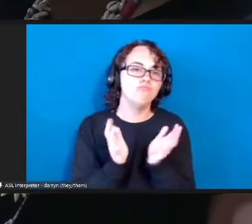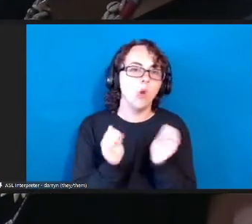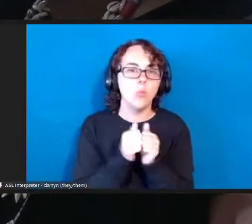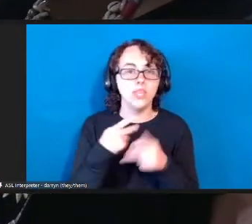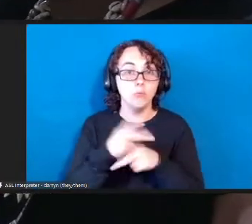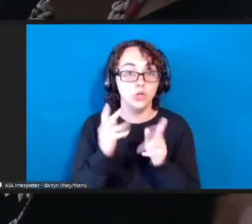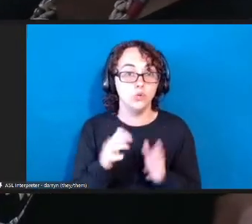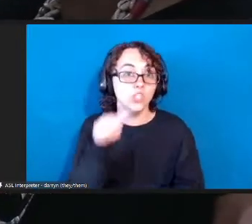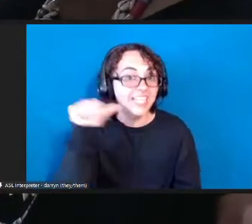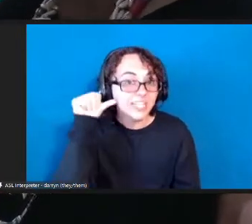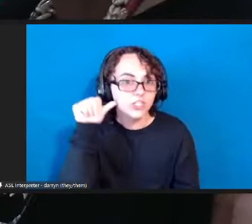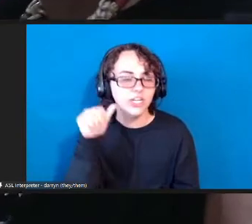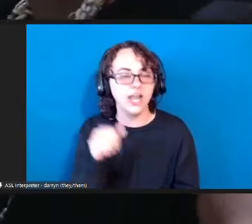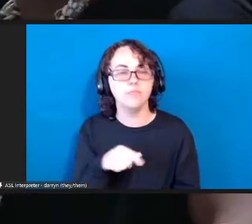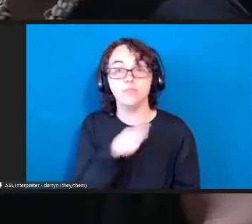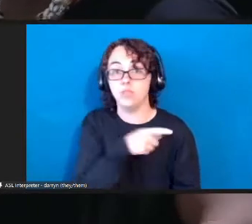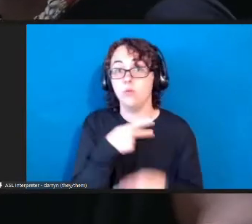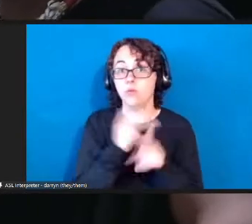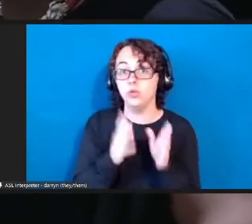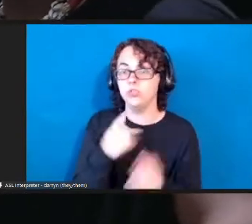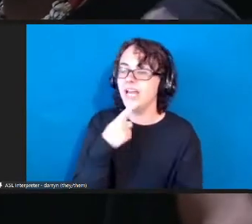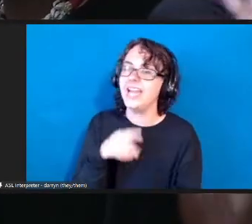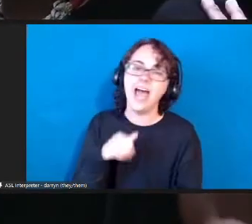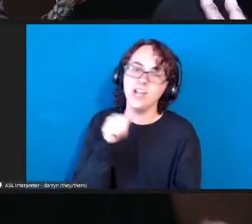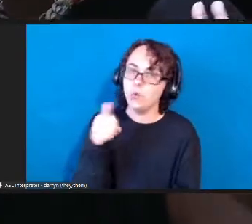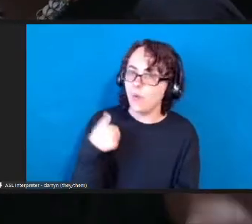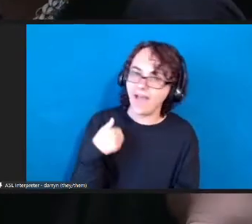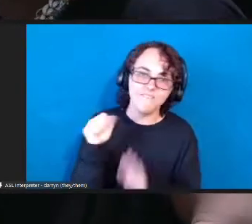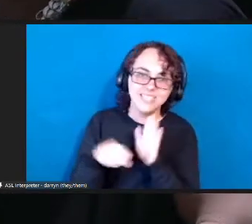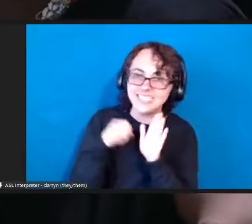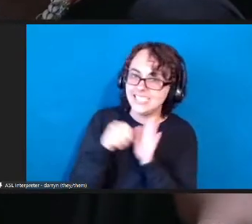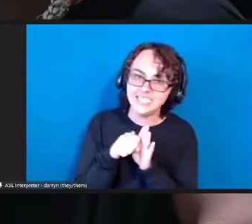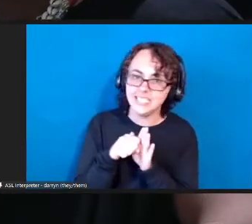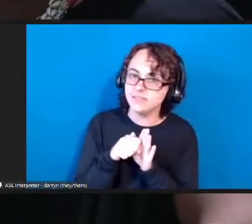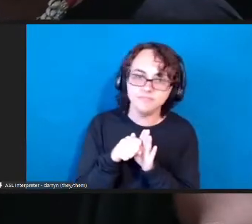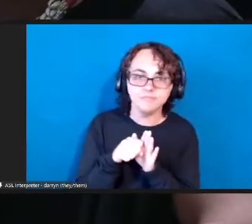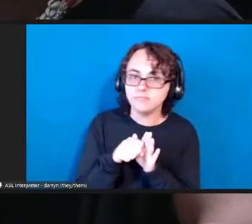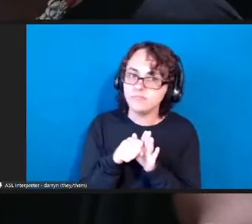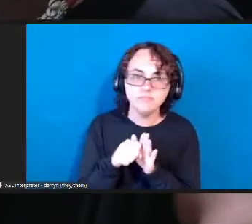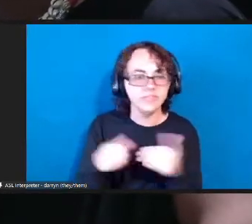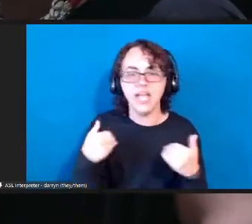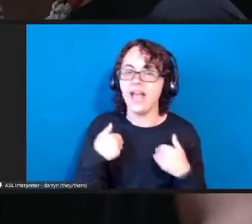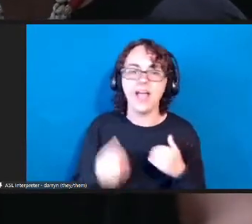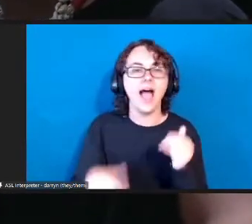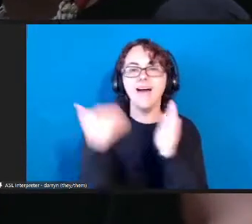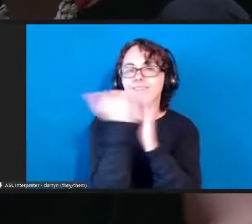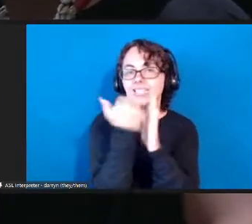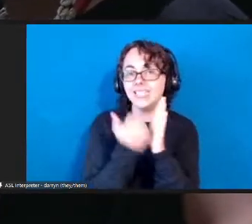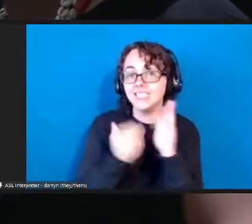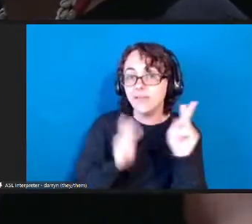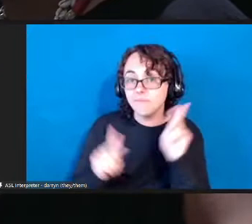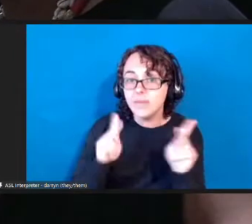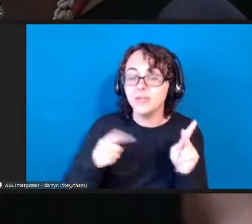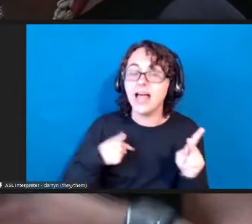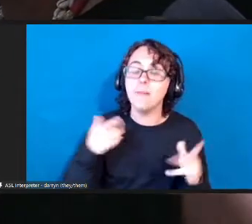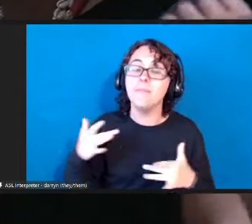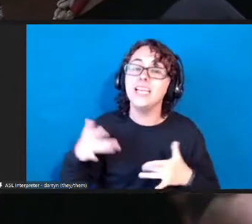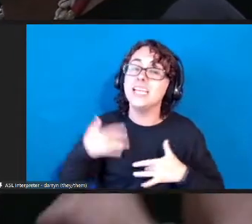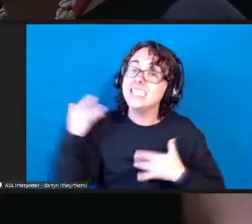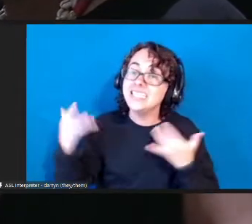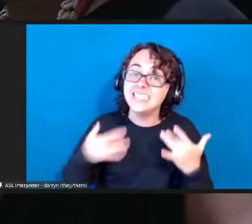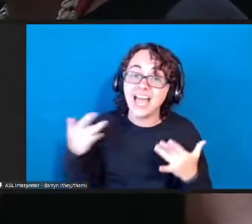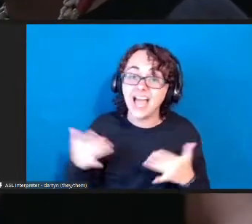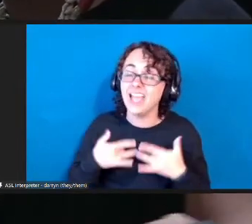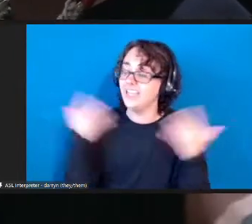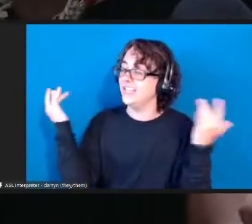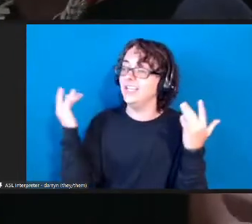what? I don't have a season. Yeah. I have a list of people that I'm excited as hell to be in the